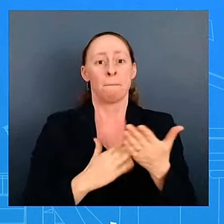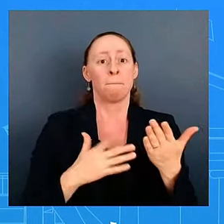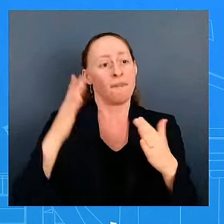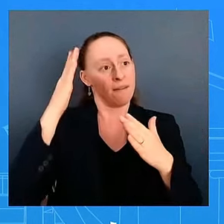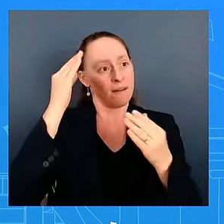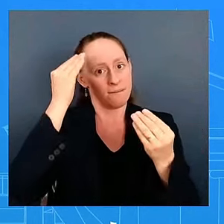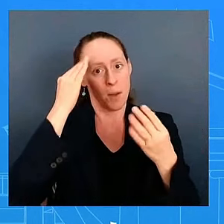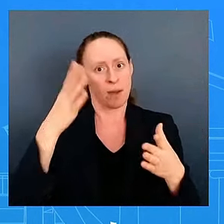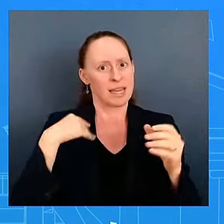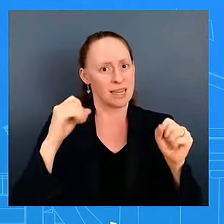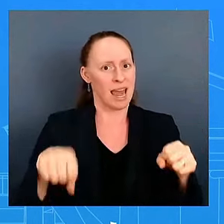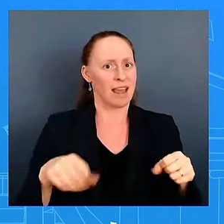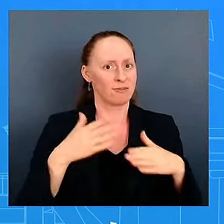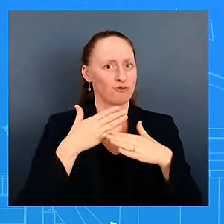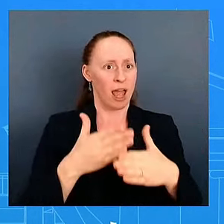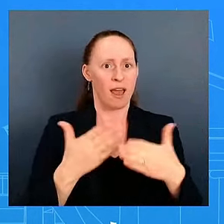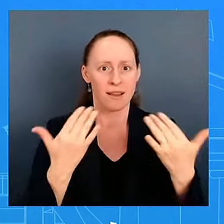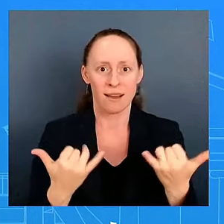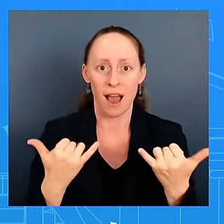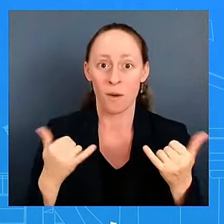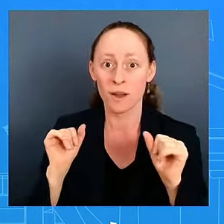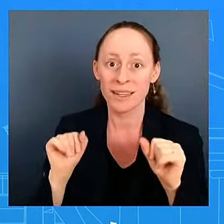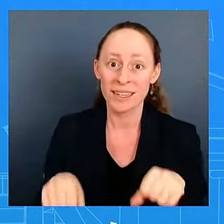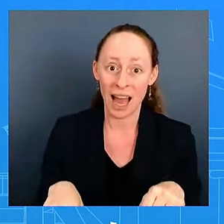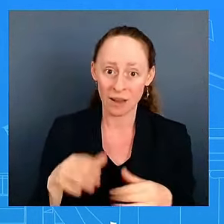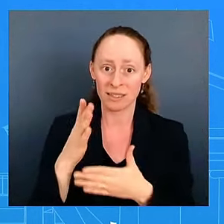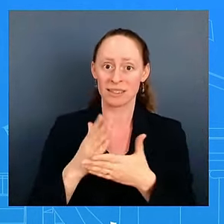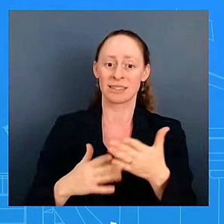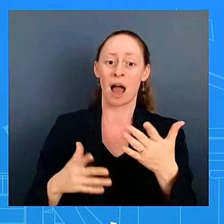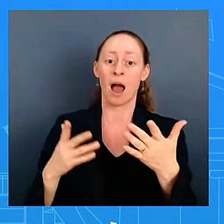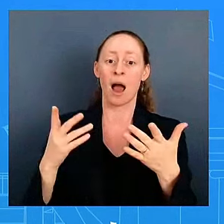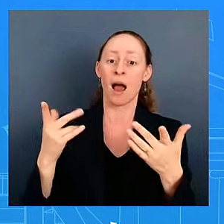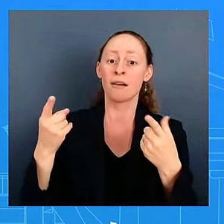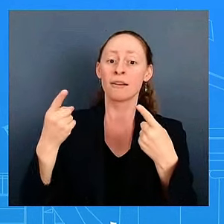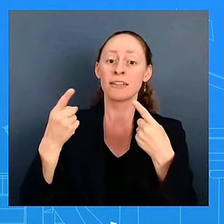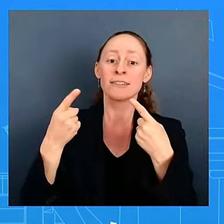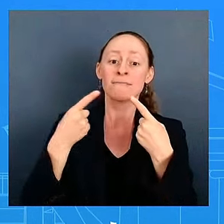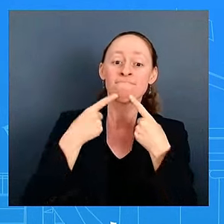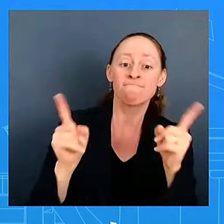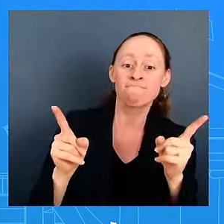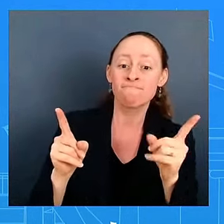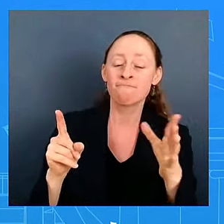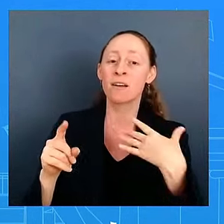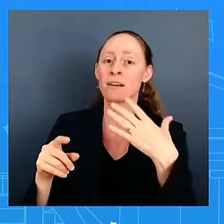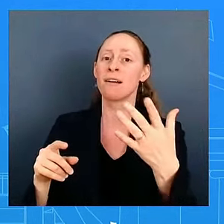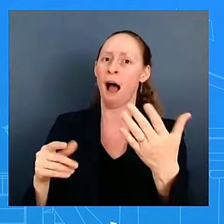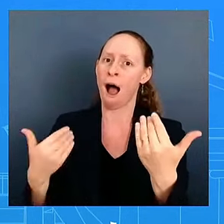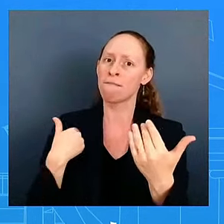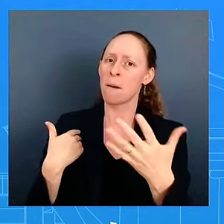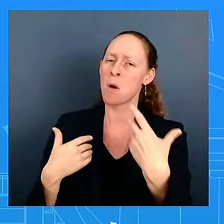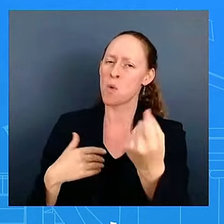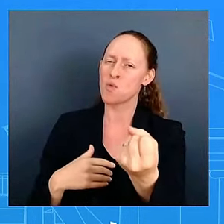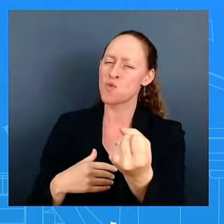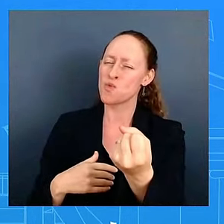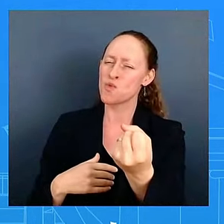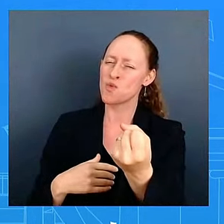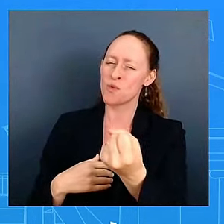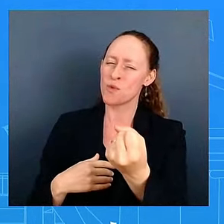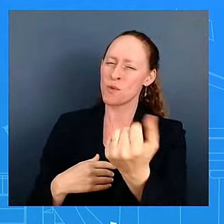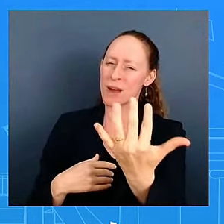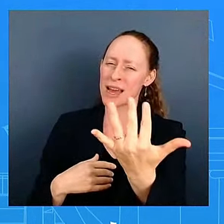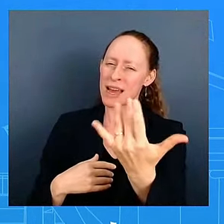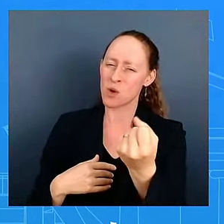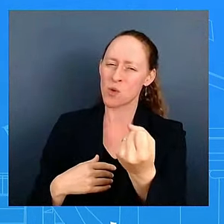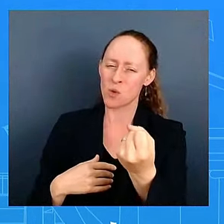some statements to make, declarations. I'm not going to get ahead of any of that. So I'm just going to let this summit begin and let the